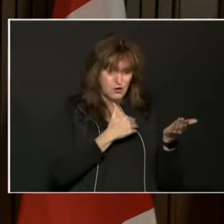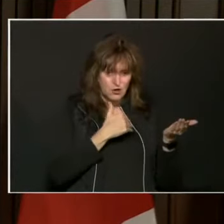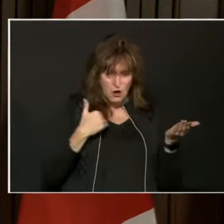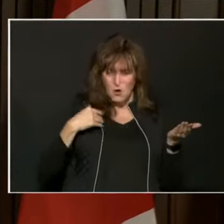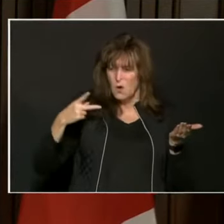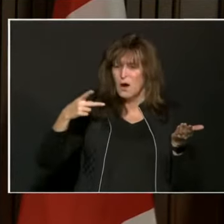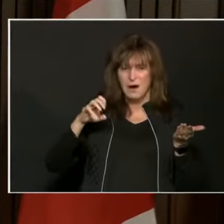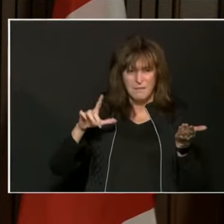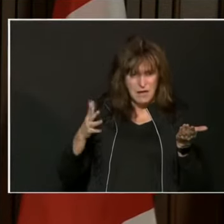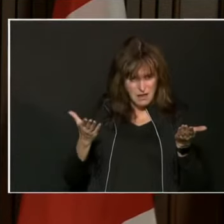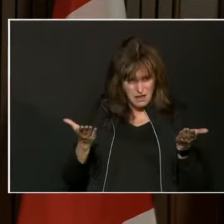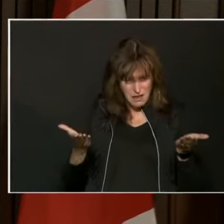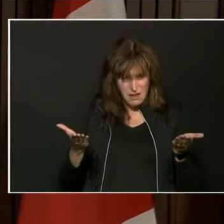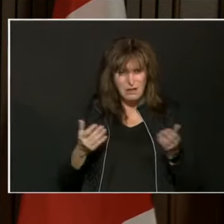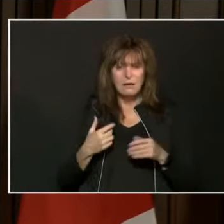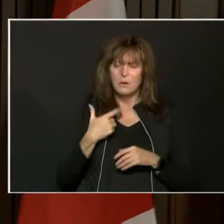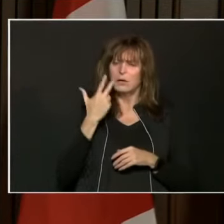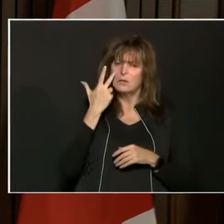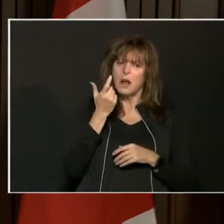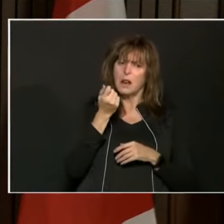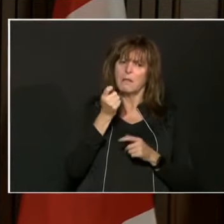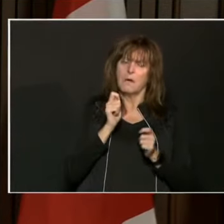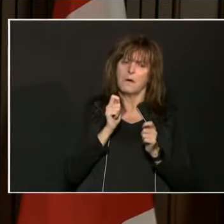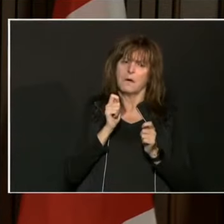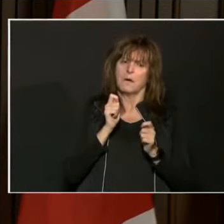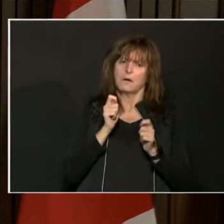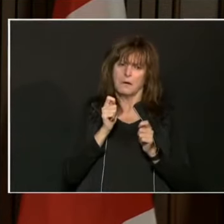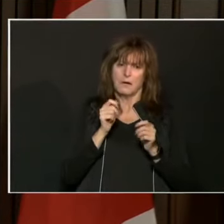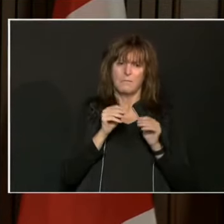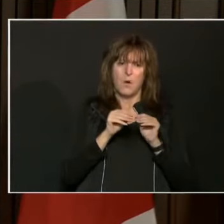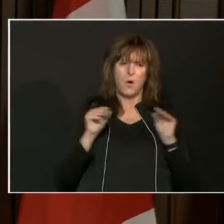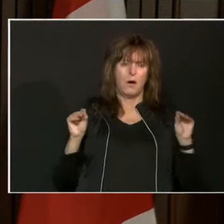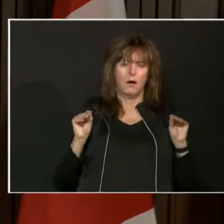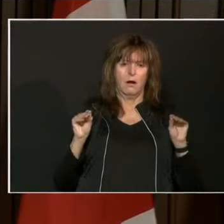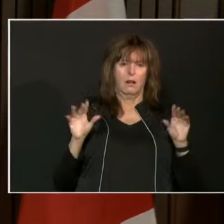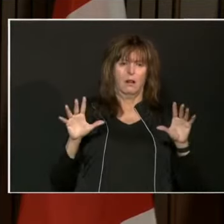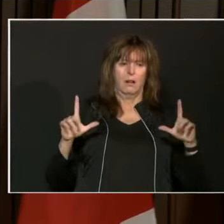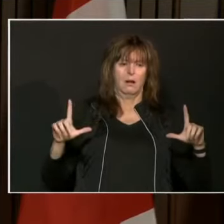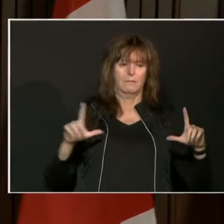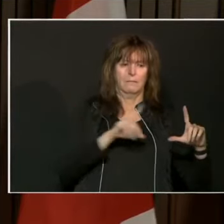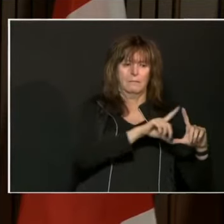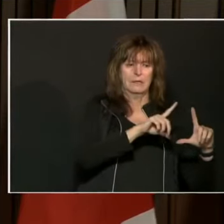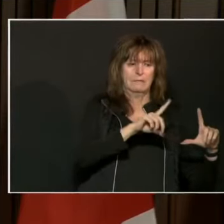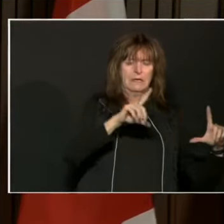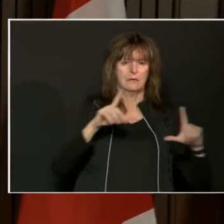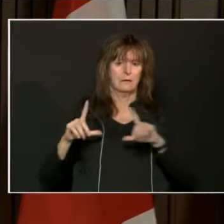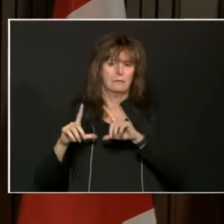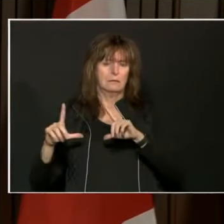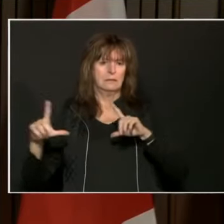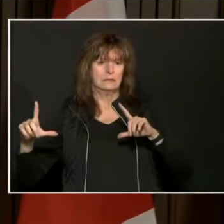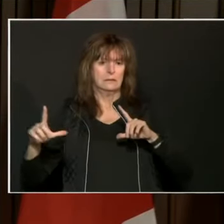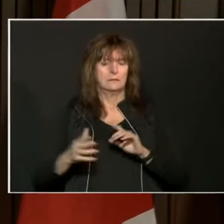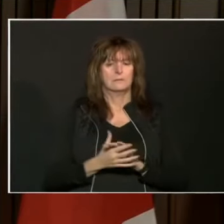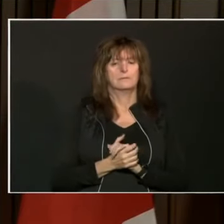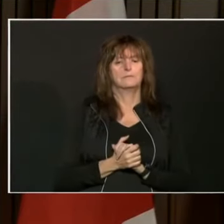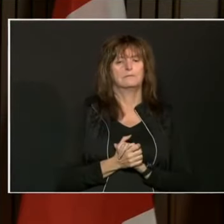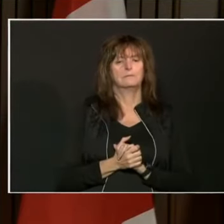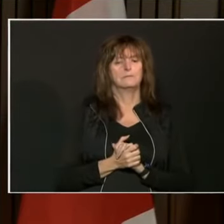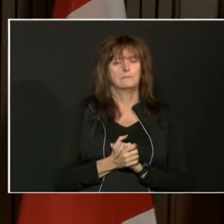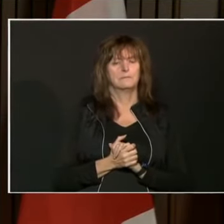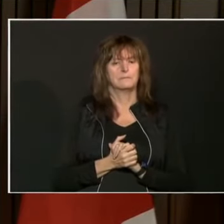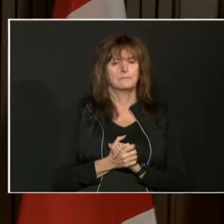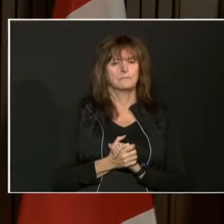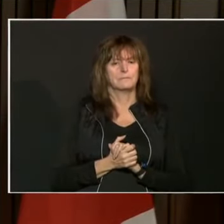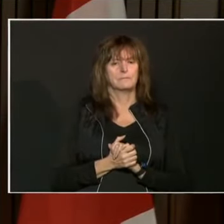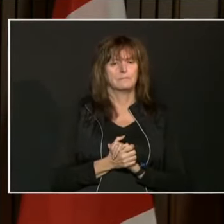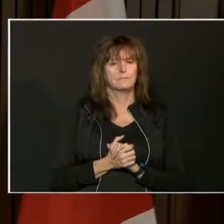getting more and more out in the outer areas. And with our aspects, we will be looking at if there's going to be changes in the